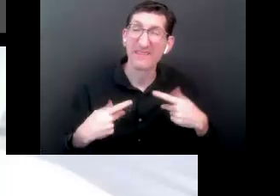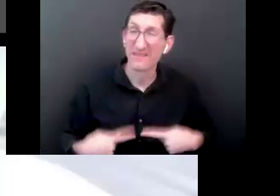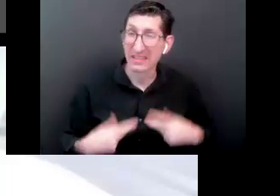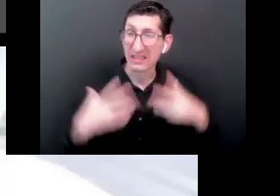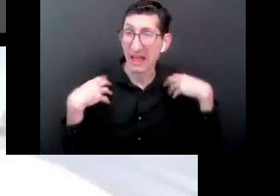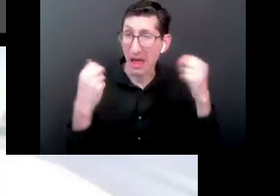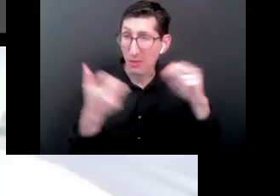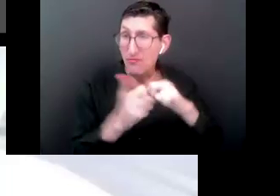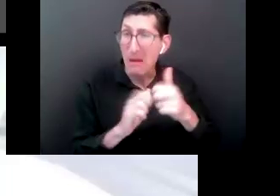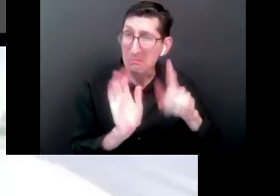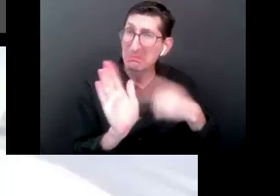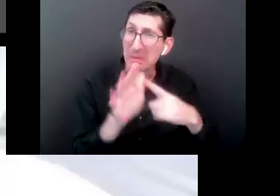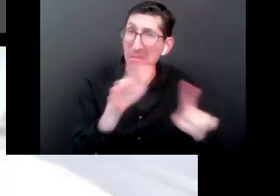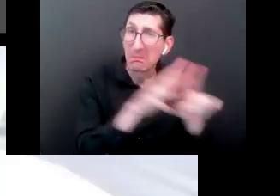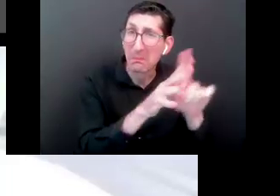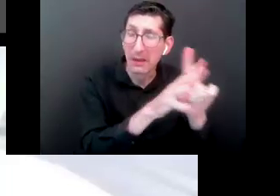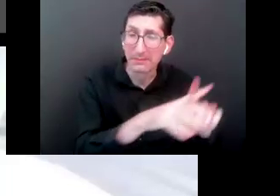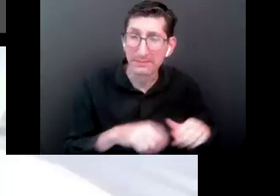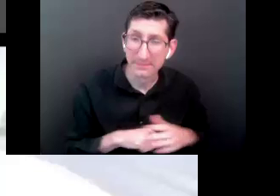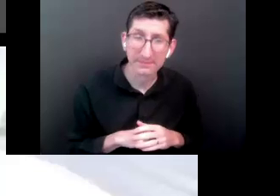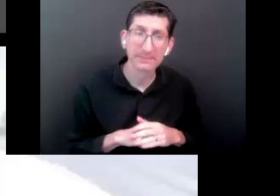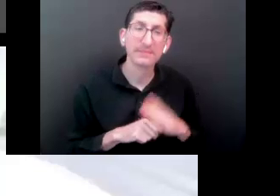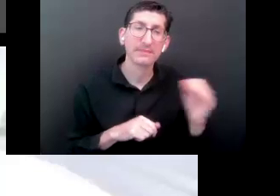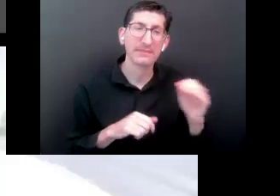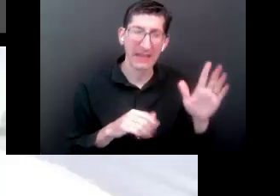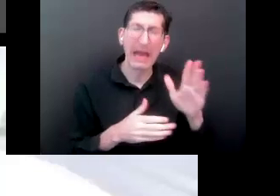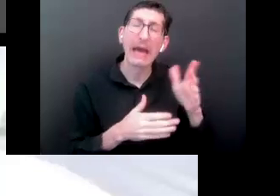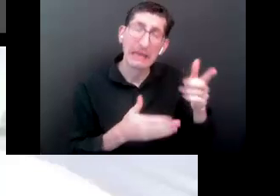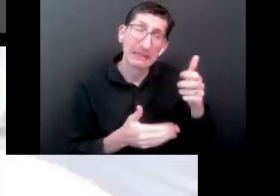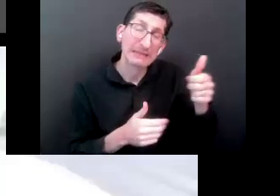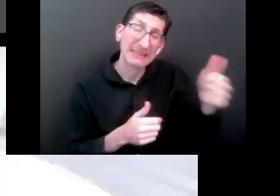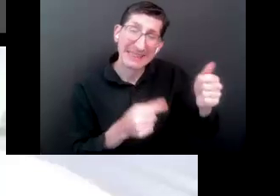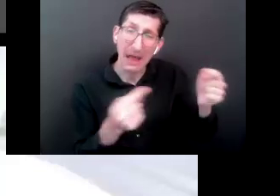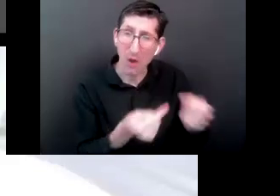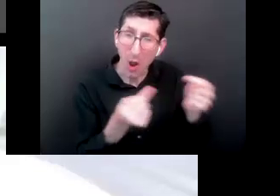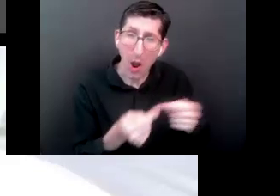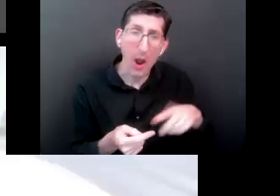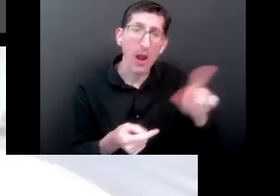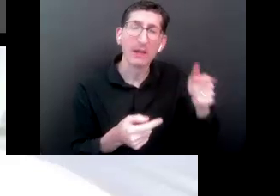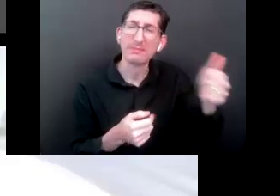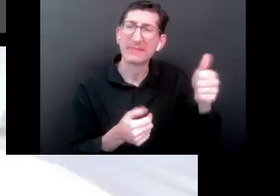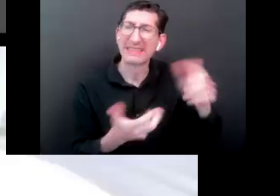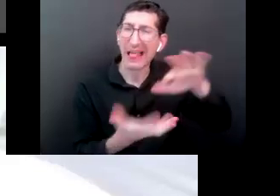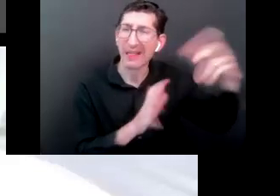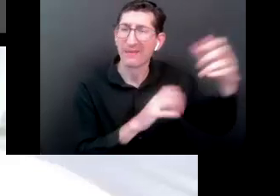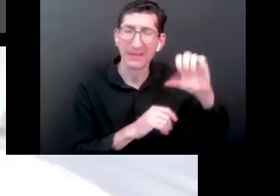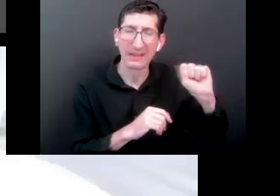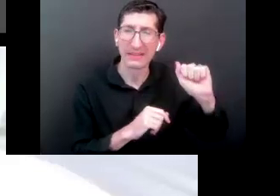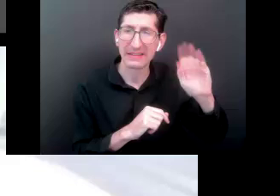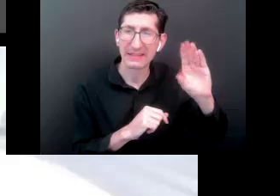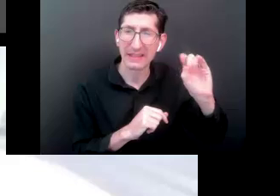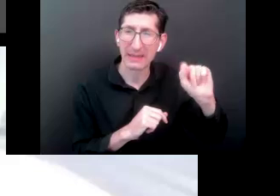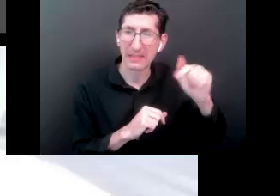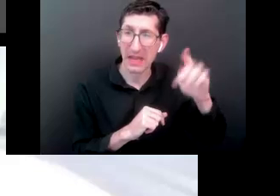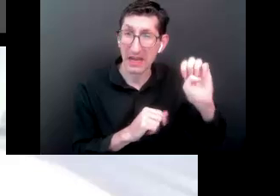can manifest, right? And then some of the behaviors can be self-harm, can be self-sabotage, everything's going right, and all of a sudden